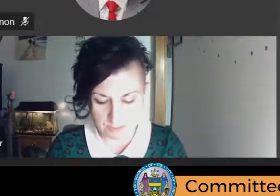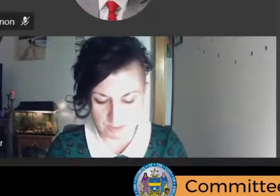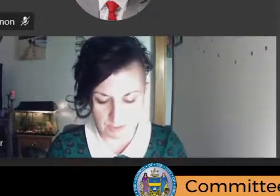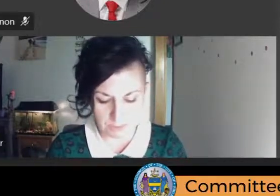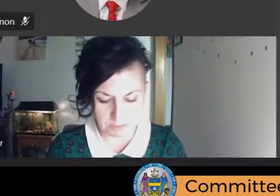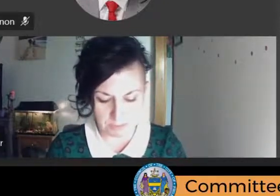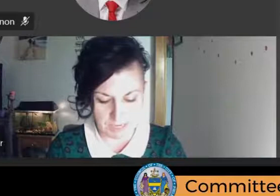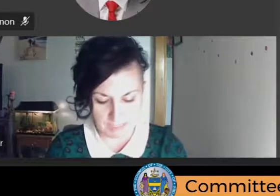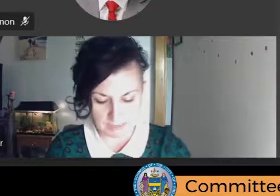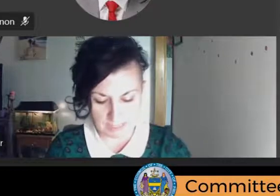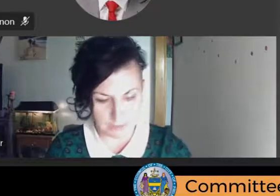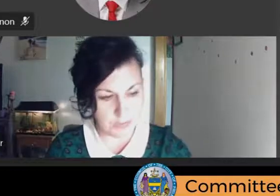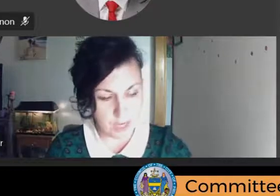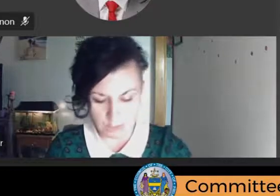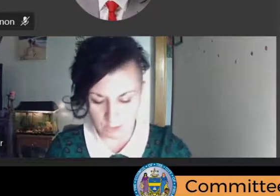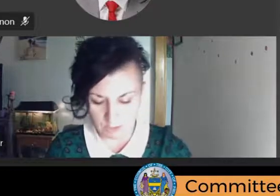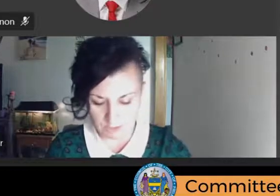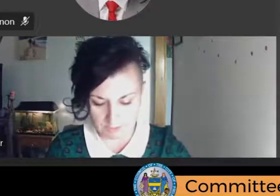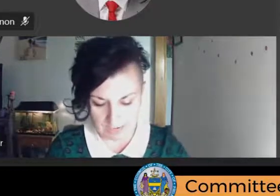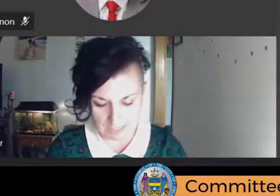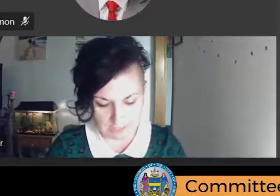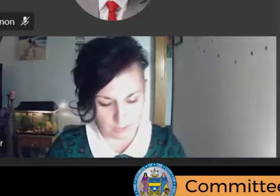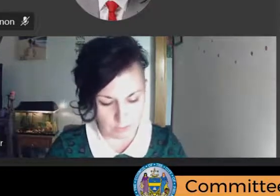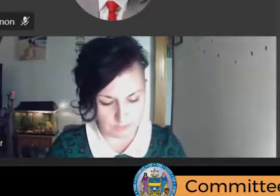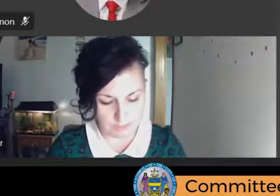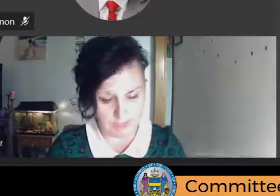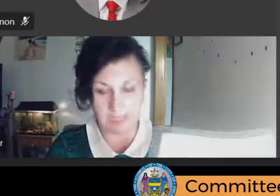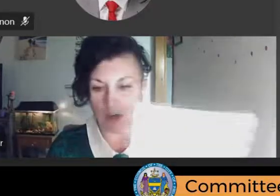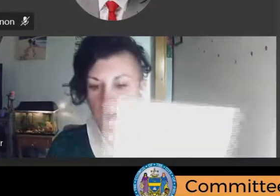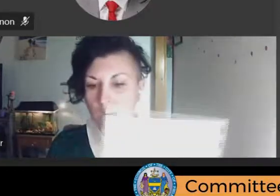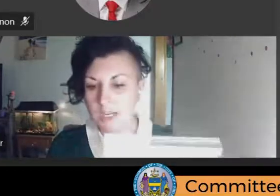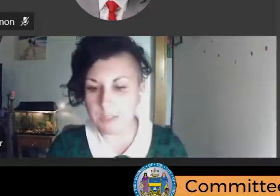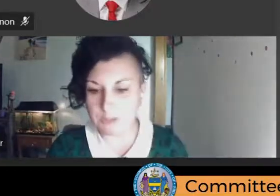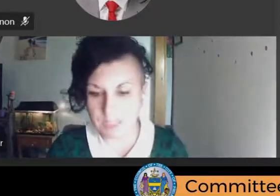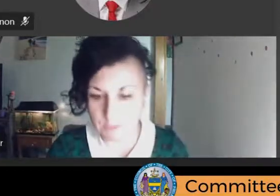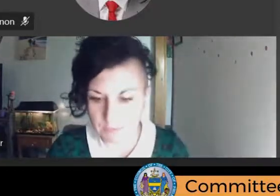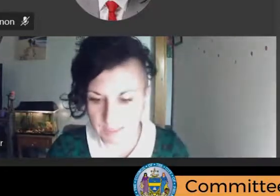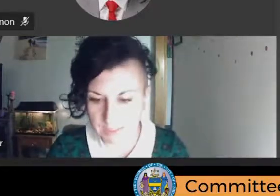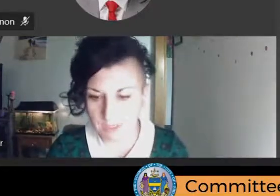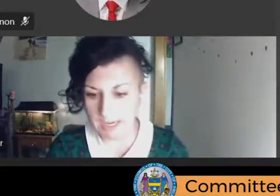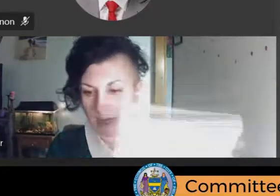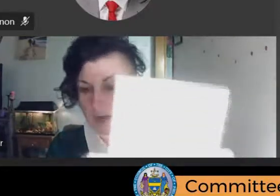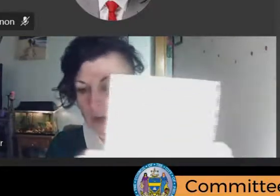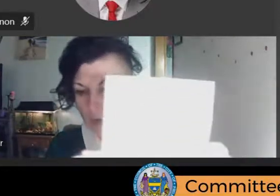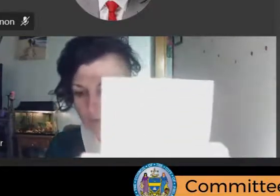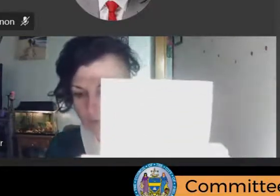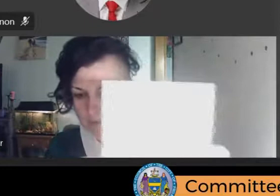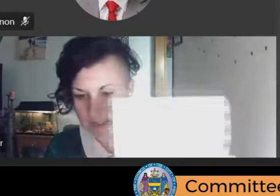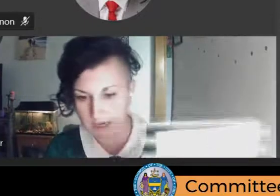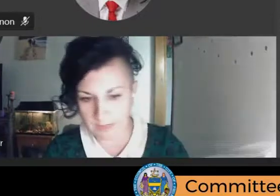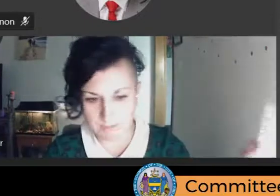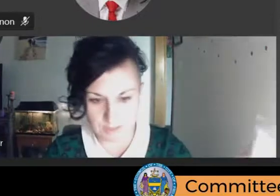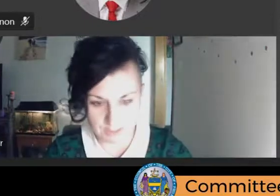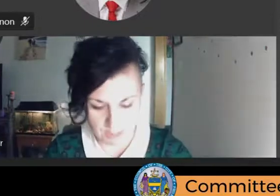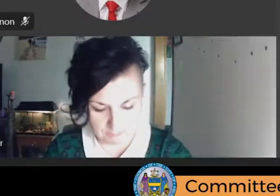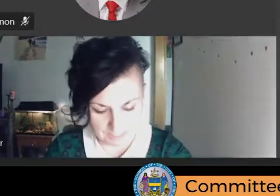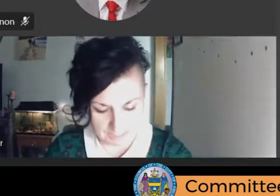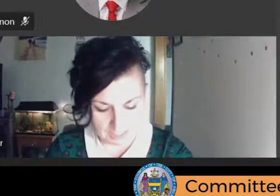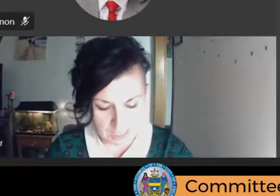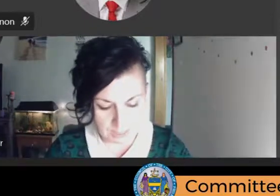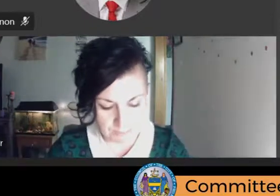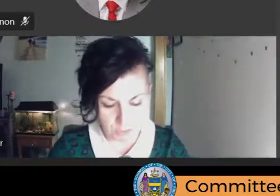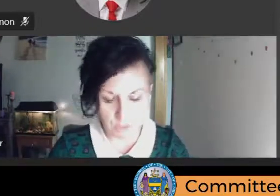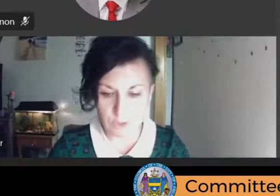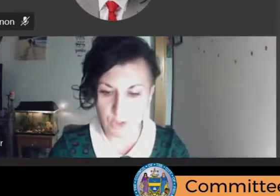and Secretary Miller, who has provided letters certifying that those of us that are either self-directing our care or family caregivers that are